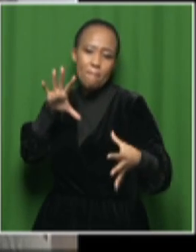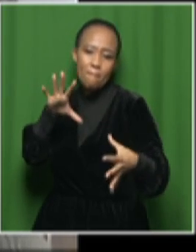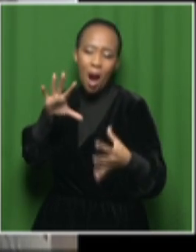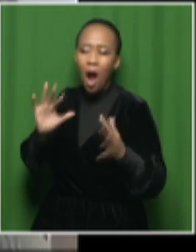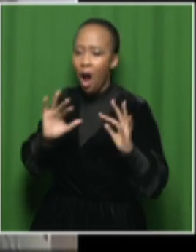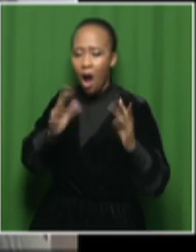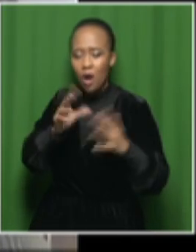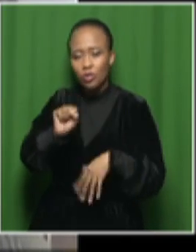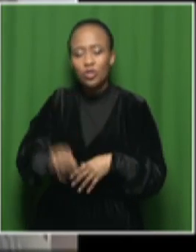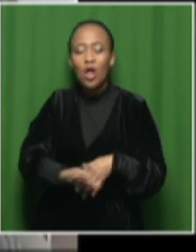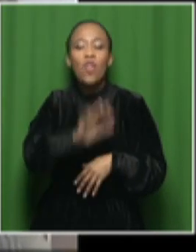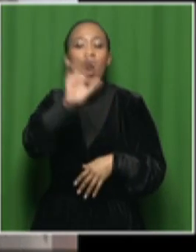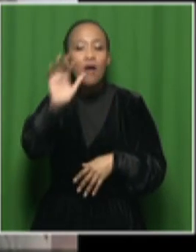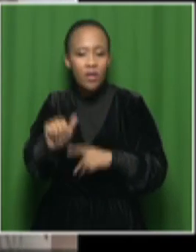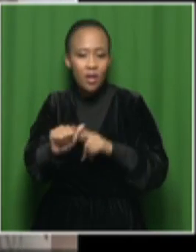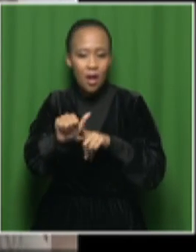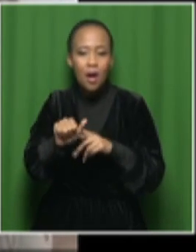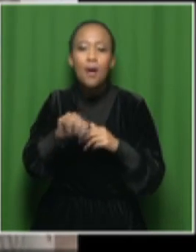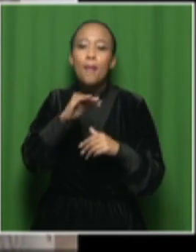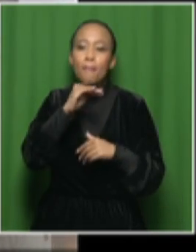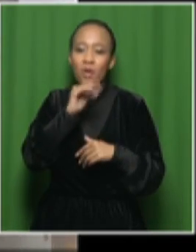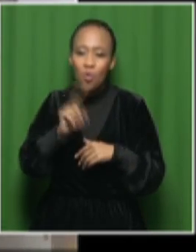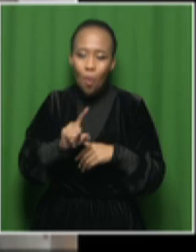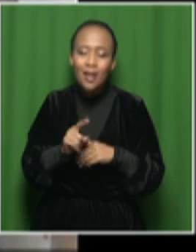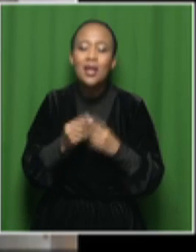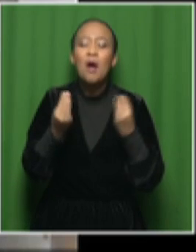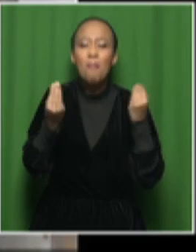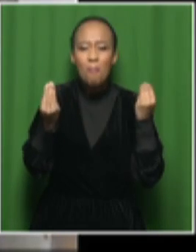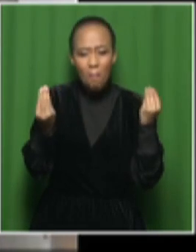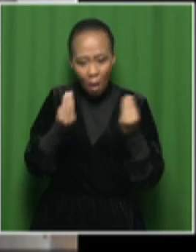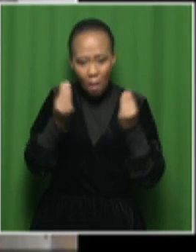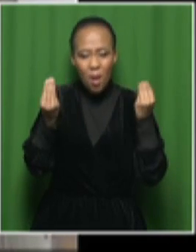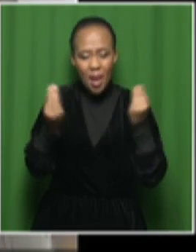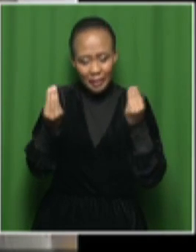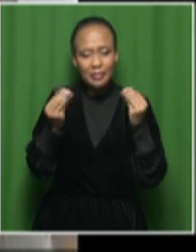state are populists. This is not a popular movement